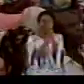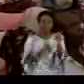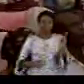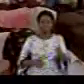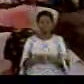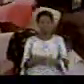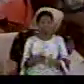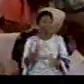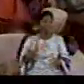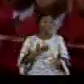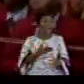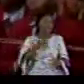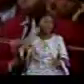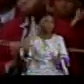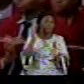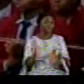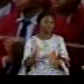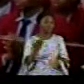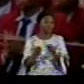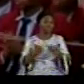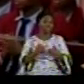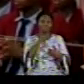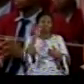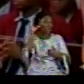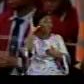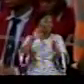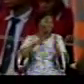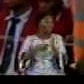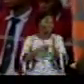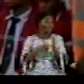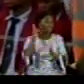this testimony. And so that woman